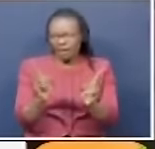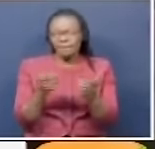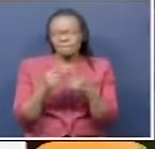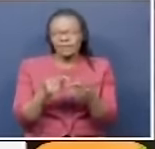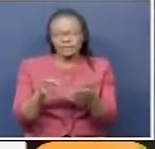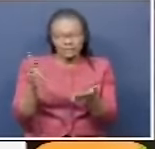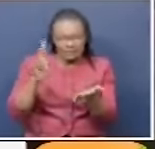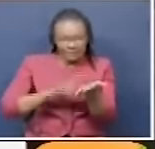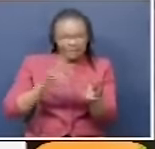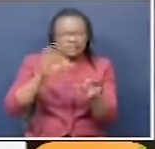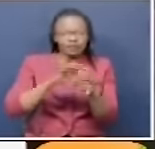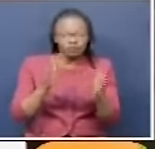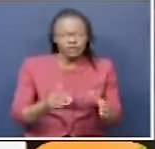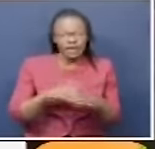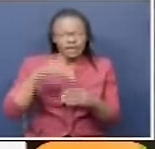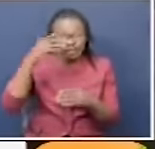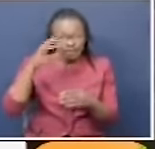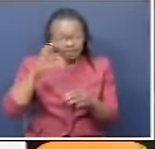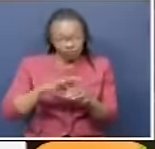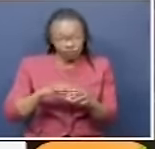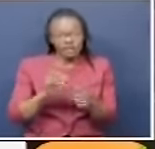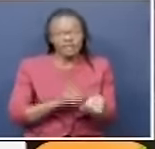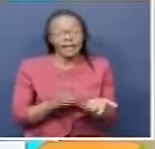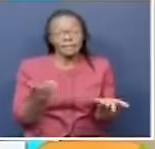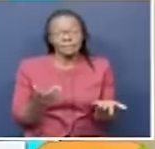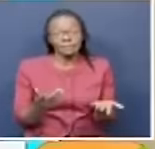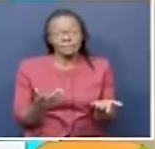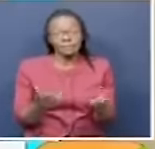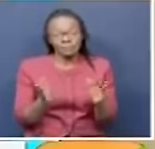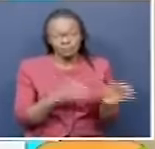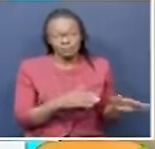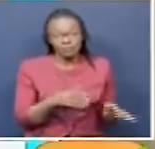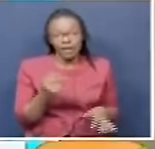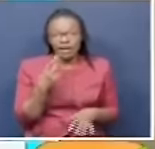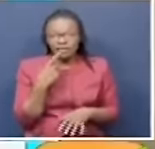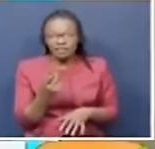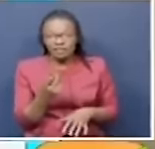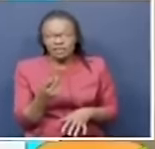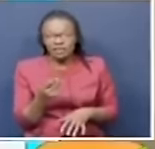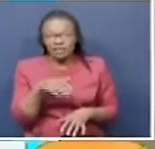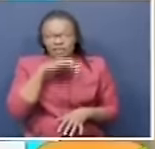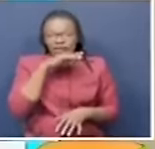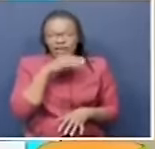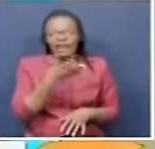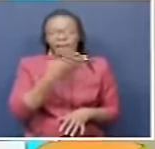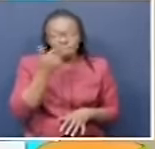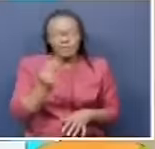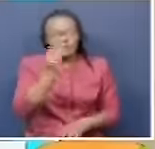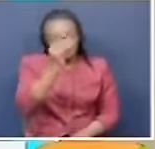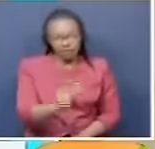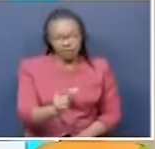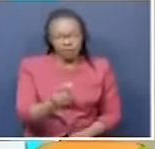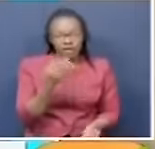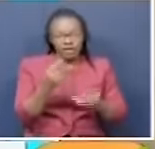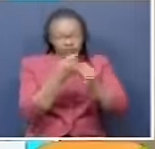voters in the next election. Let's wait for that. Some say Raila stands the best chance if he supports